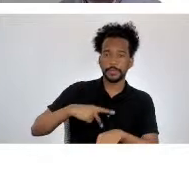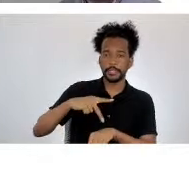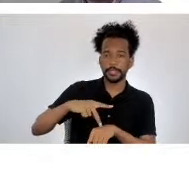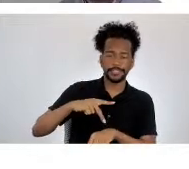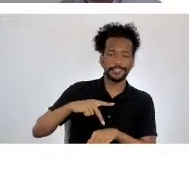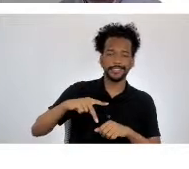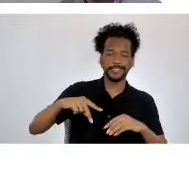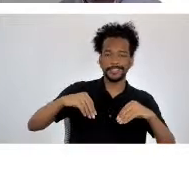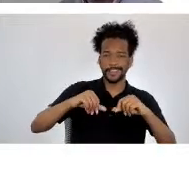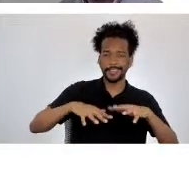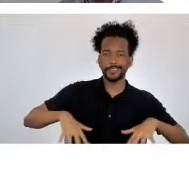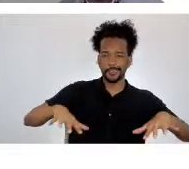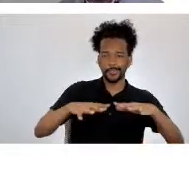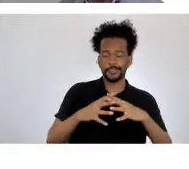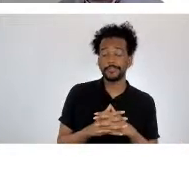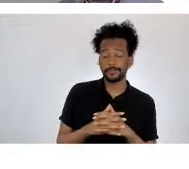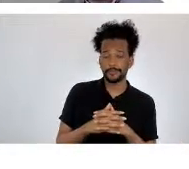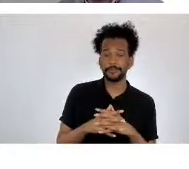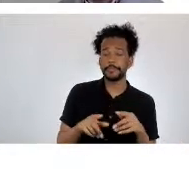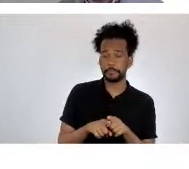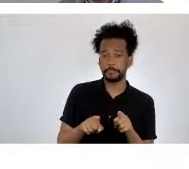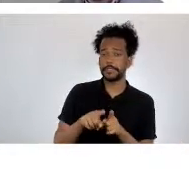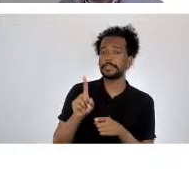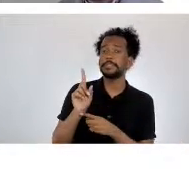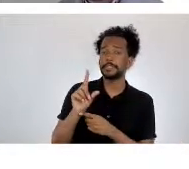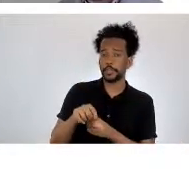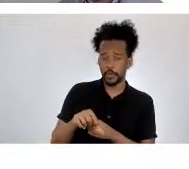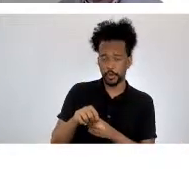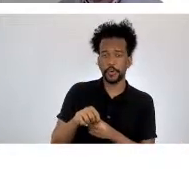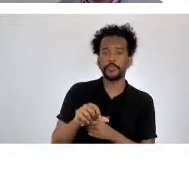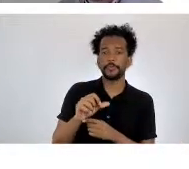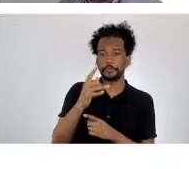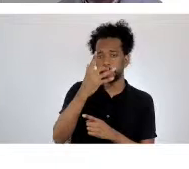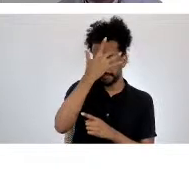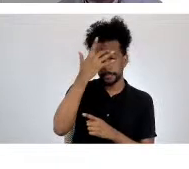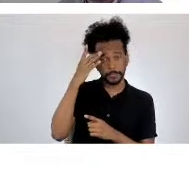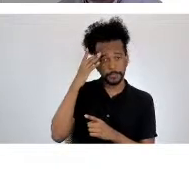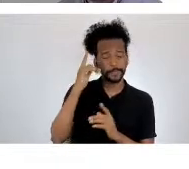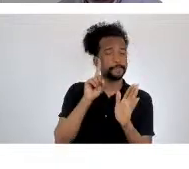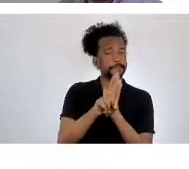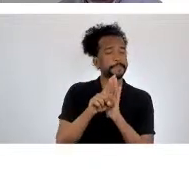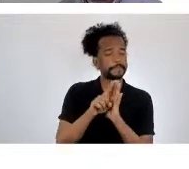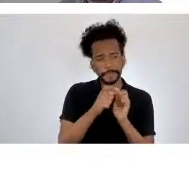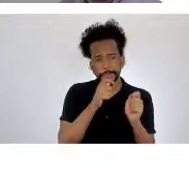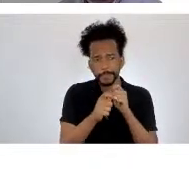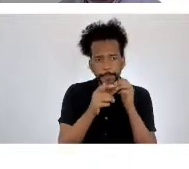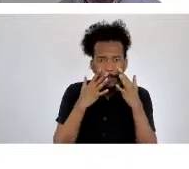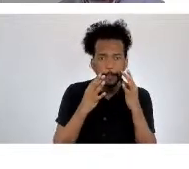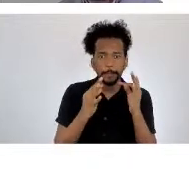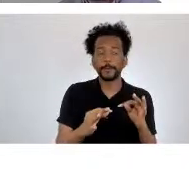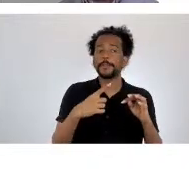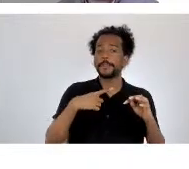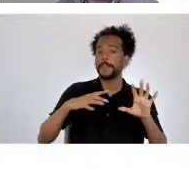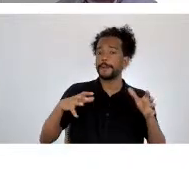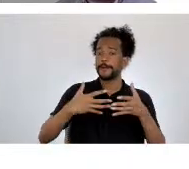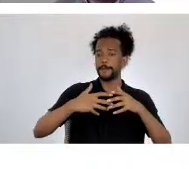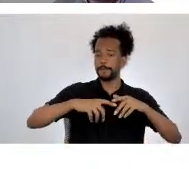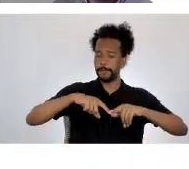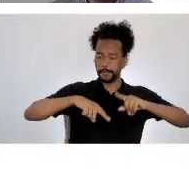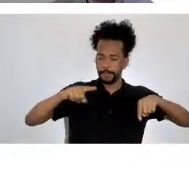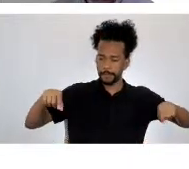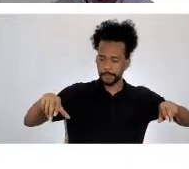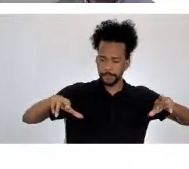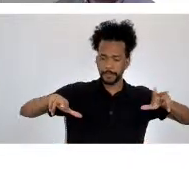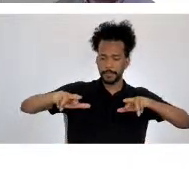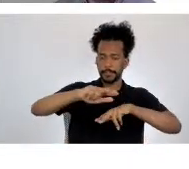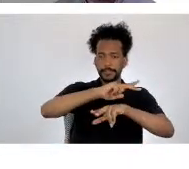key witnesses. These are a diverse group of stakeholders, including government